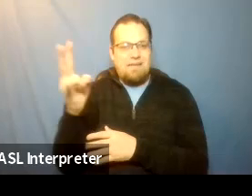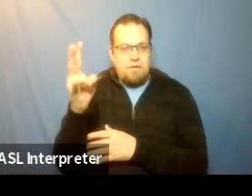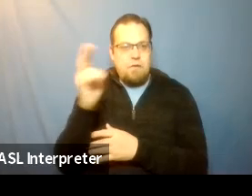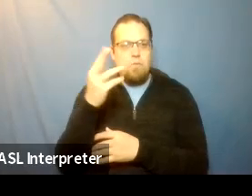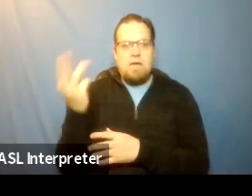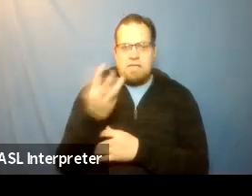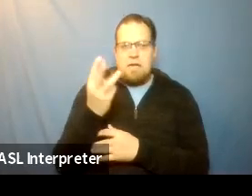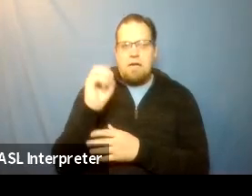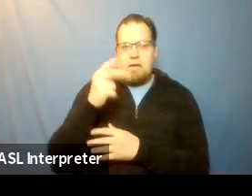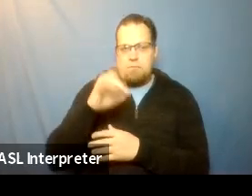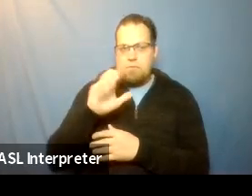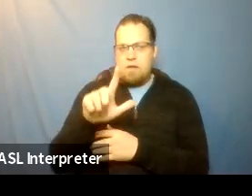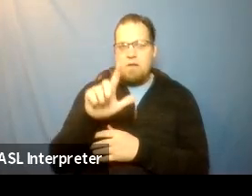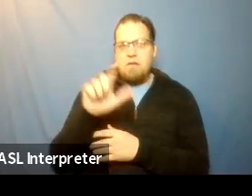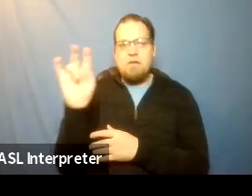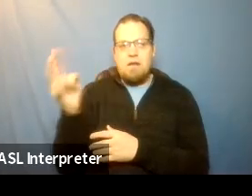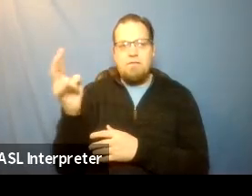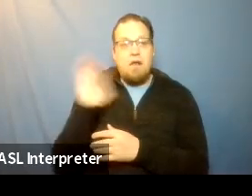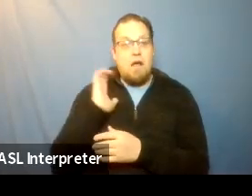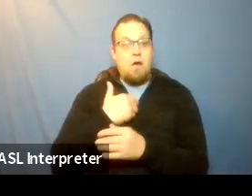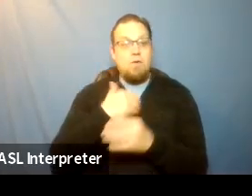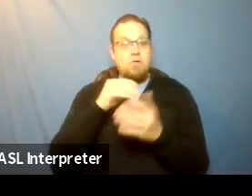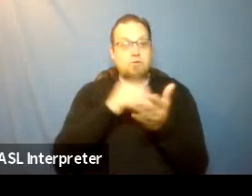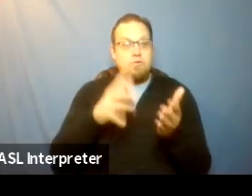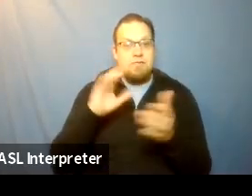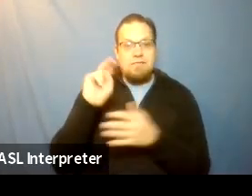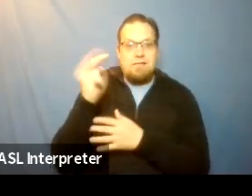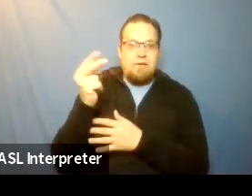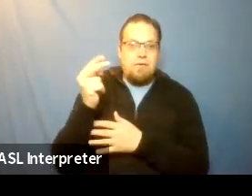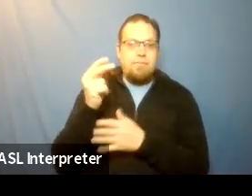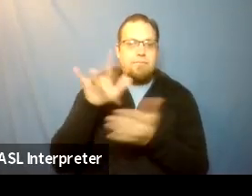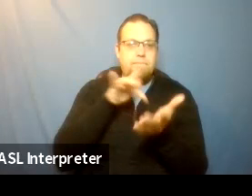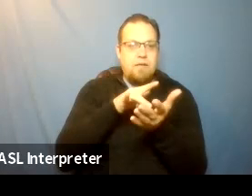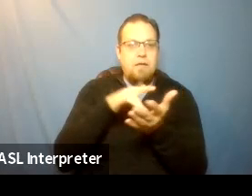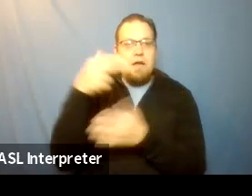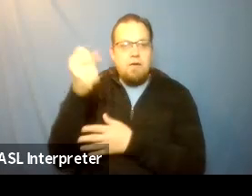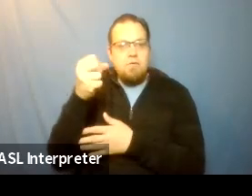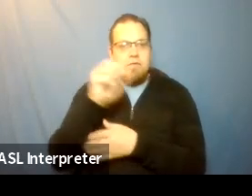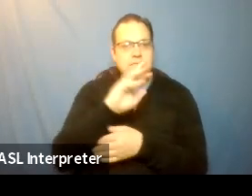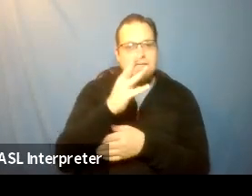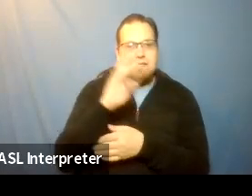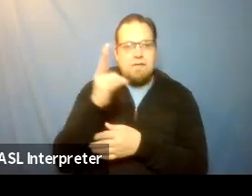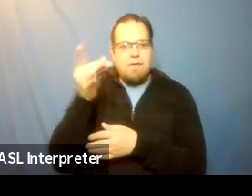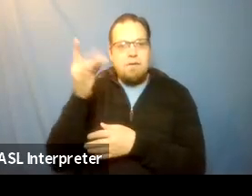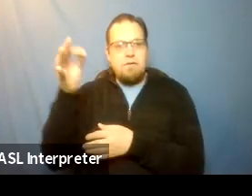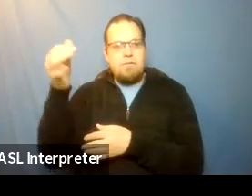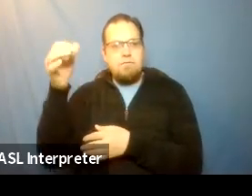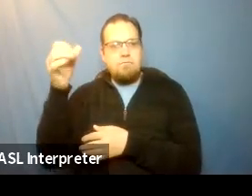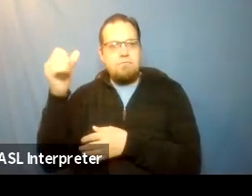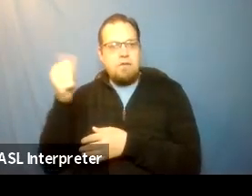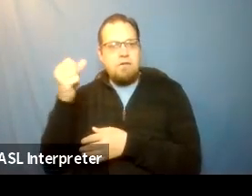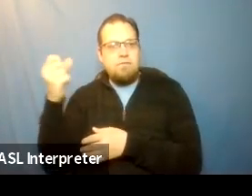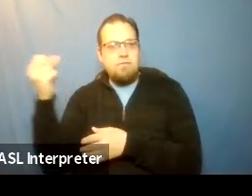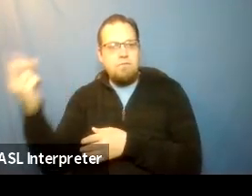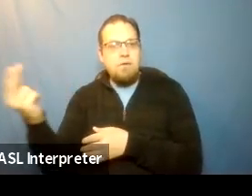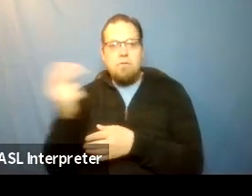7th. Our students in the secondary grades, obviously 6 through 12, won't have classes April 9th and 8th